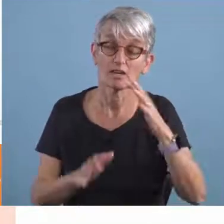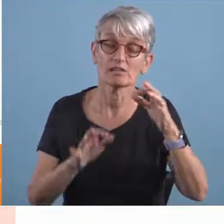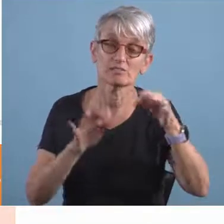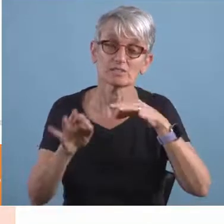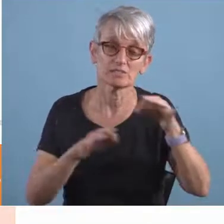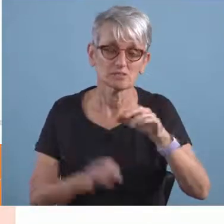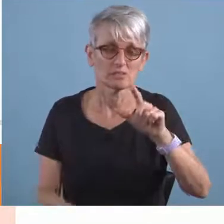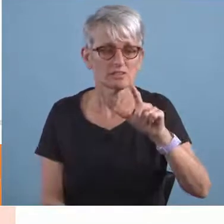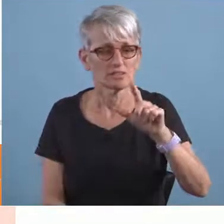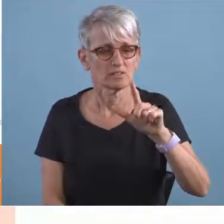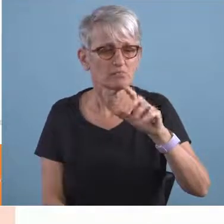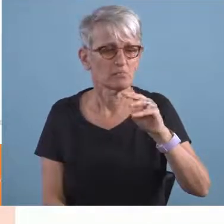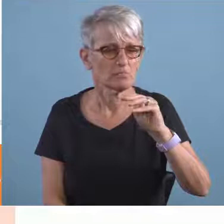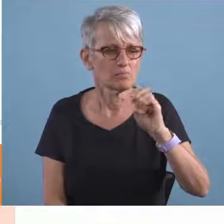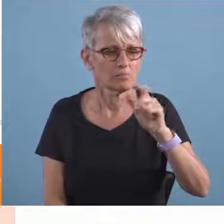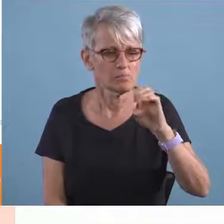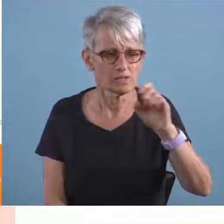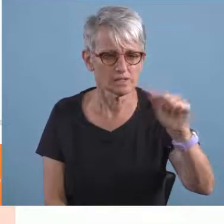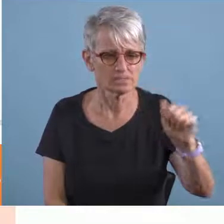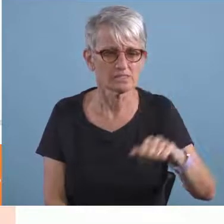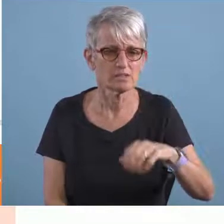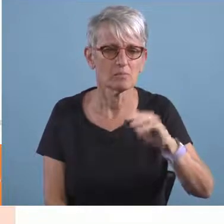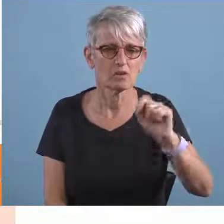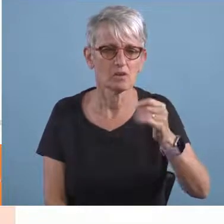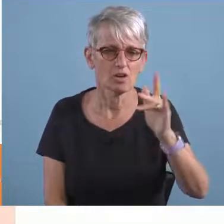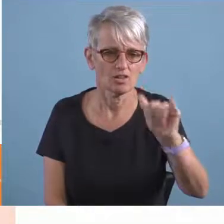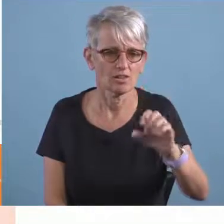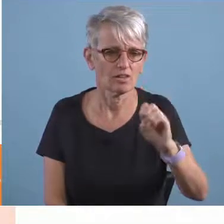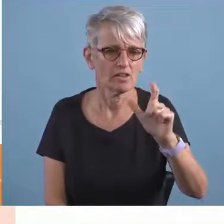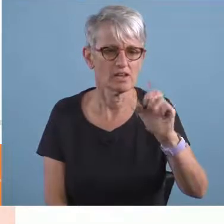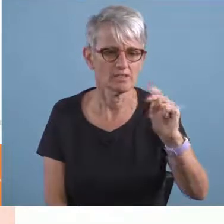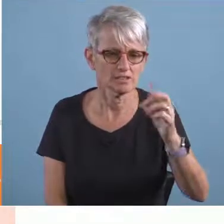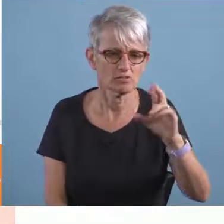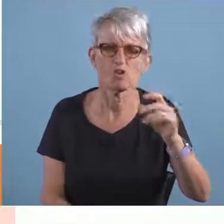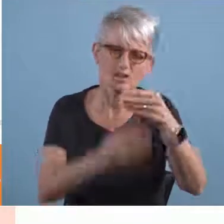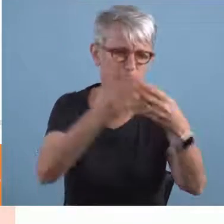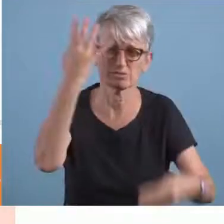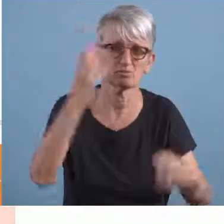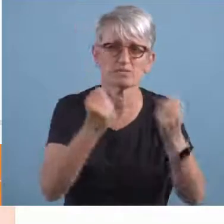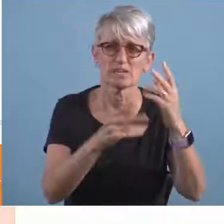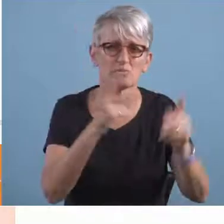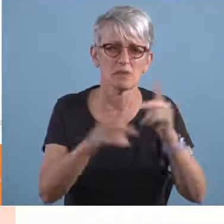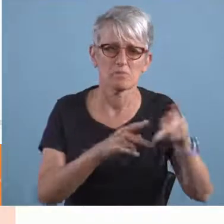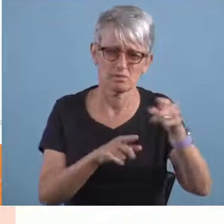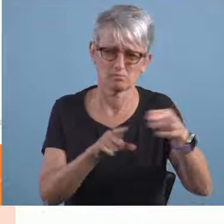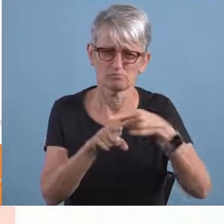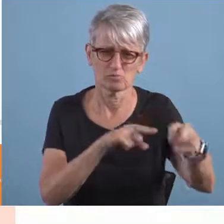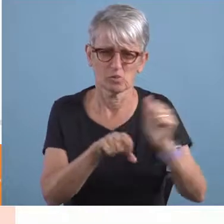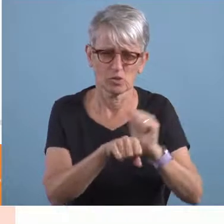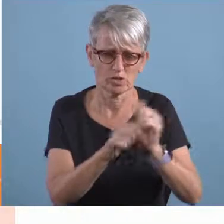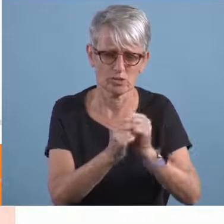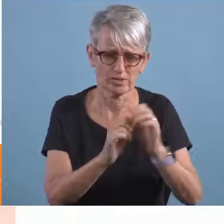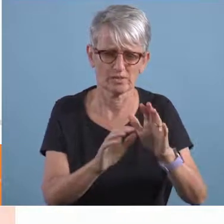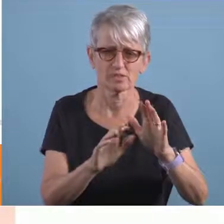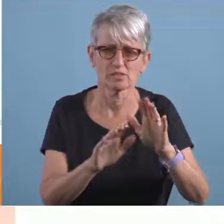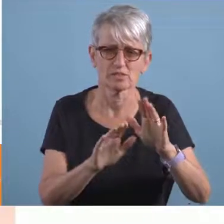McCarthy, Dimity Dorn, Ellen Rhodes, a bunch of people in the field of working with kids who are deaf and hard of